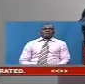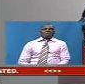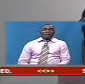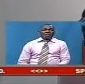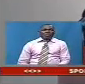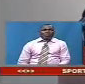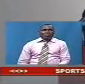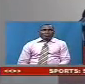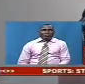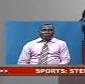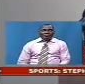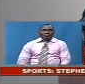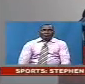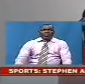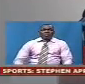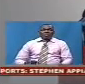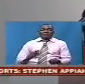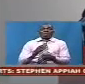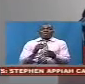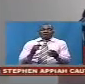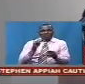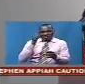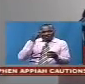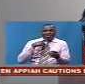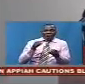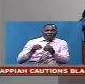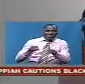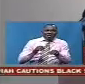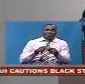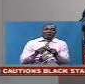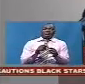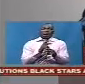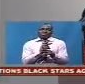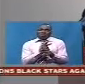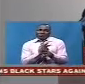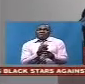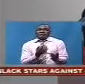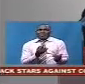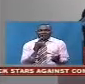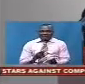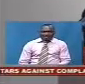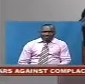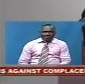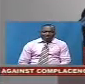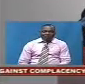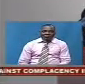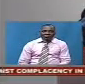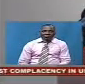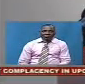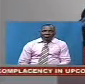that it brings to our folks who operate in these markets and